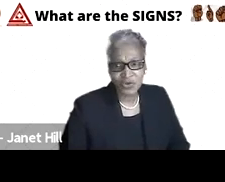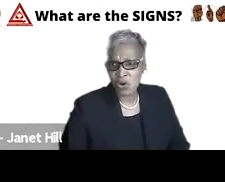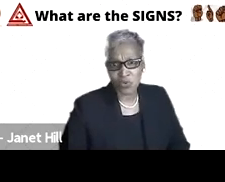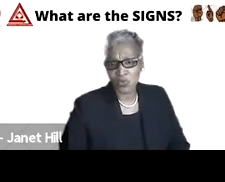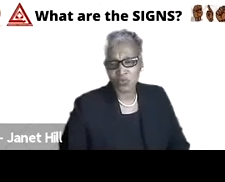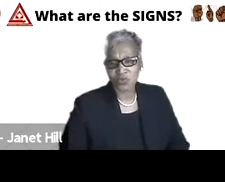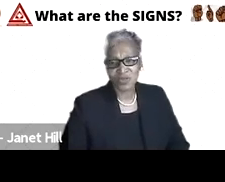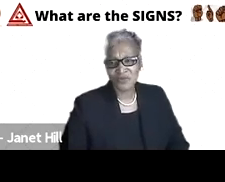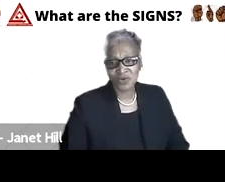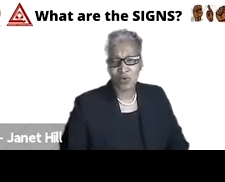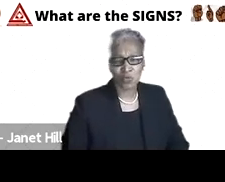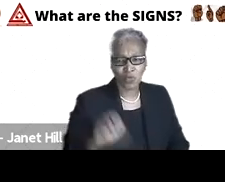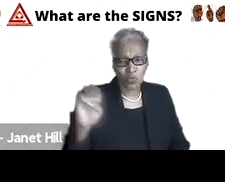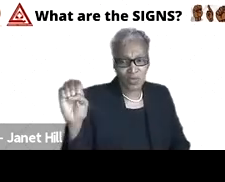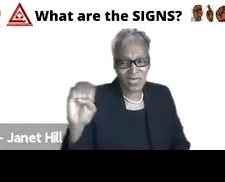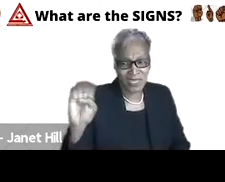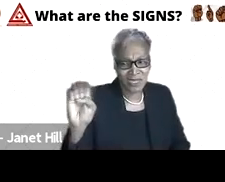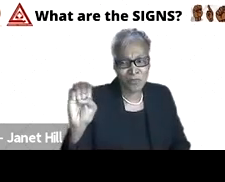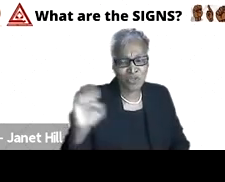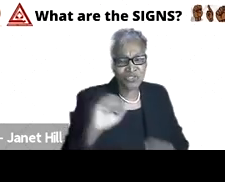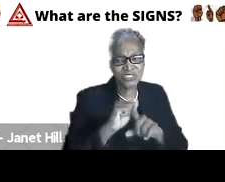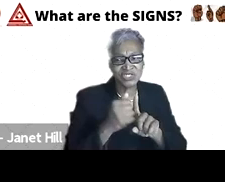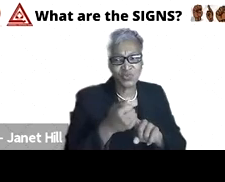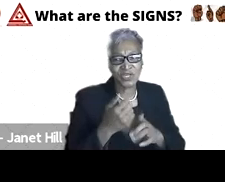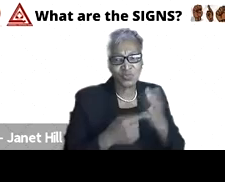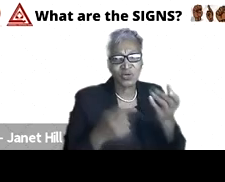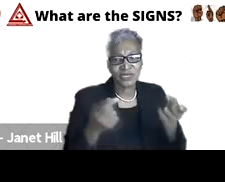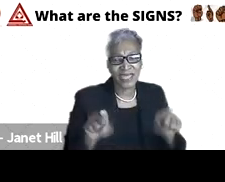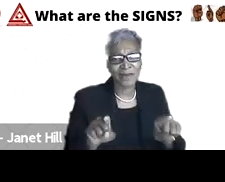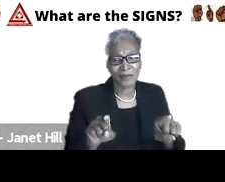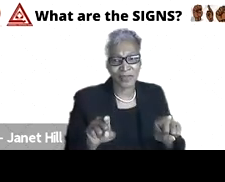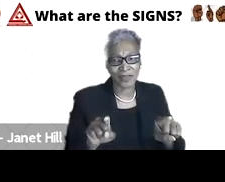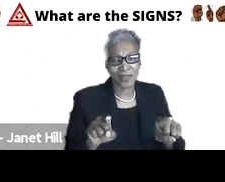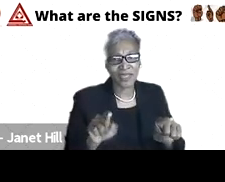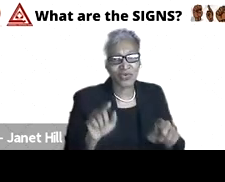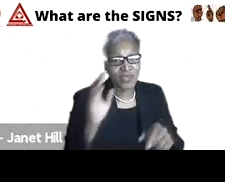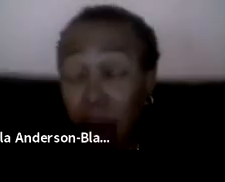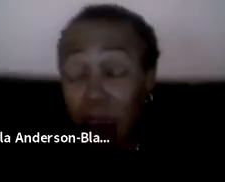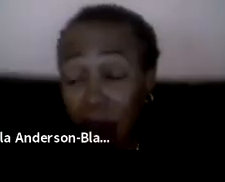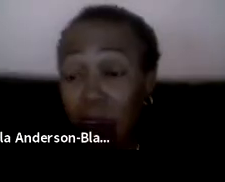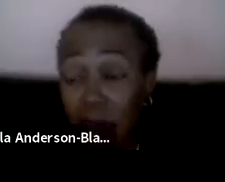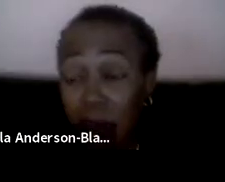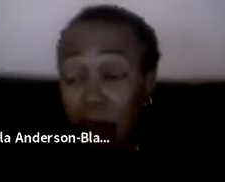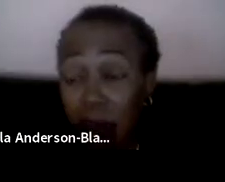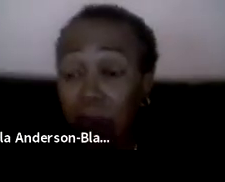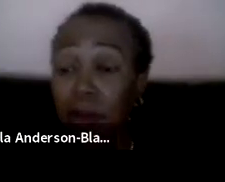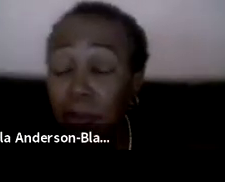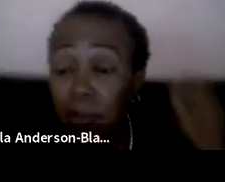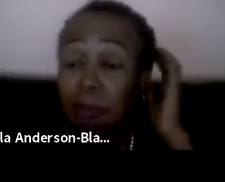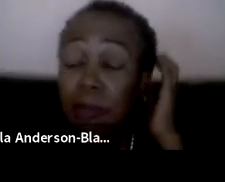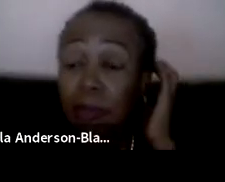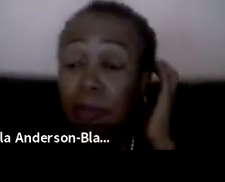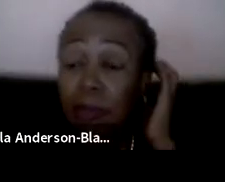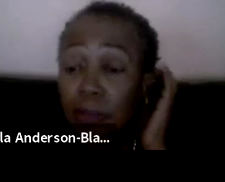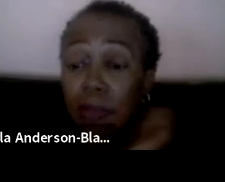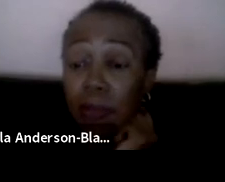Because you never know. You never know in an emergency situation what could happen. Right. And you know if you are working